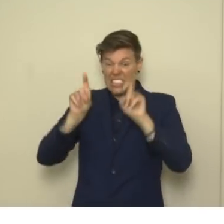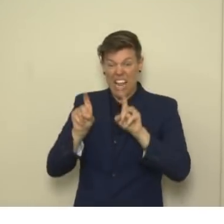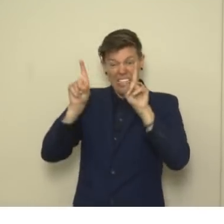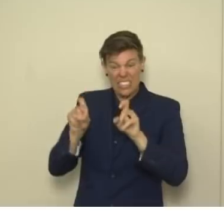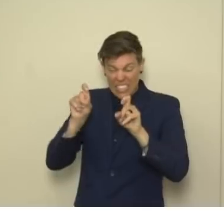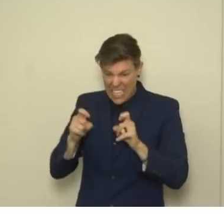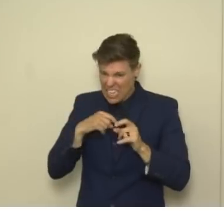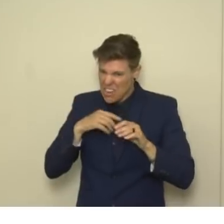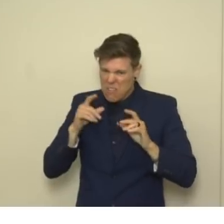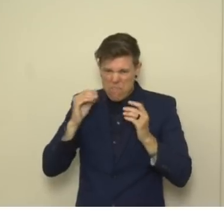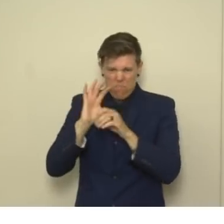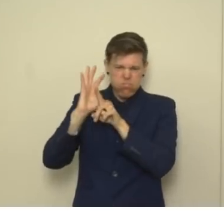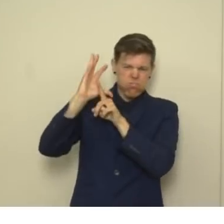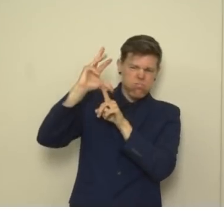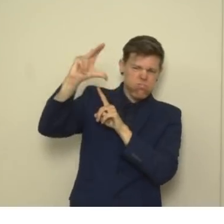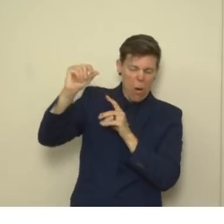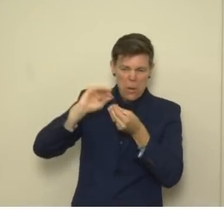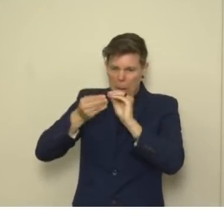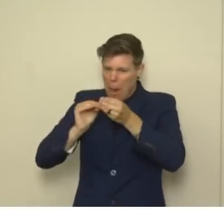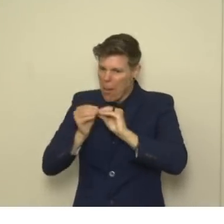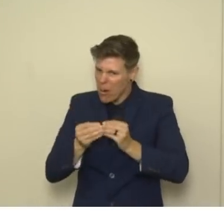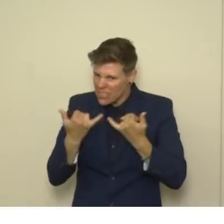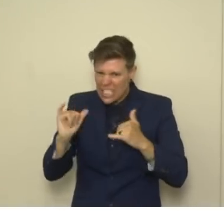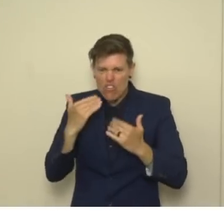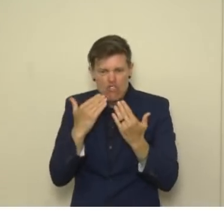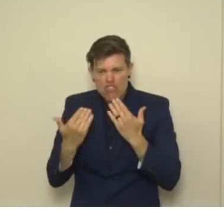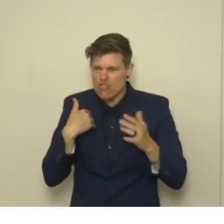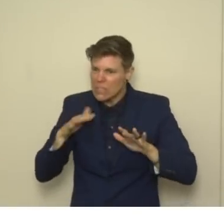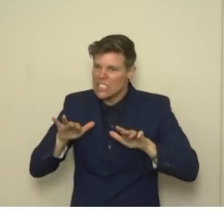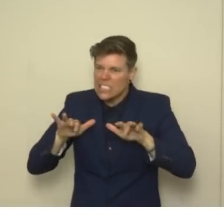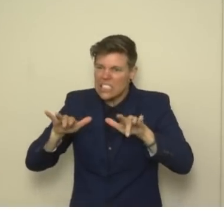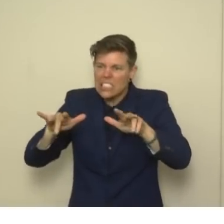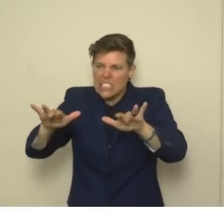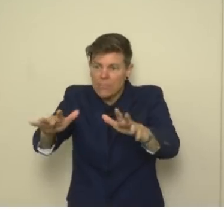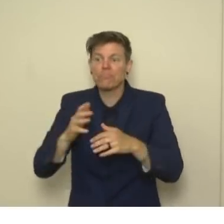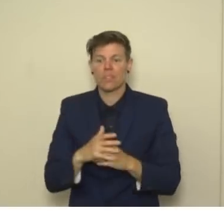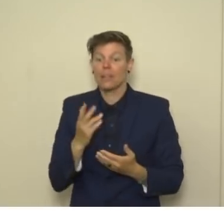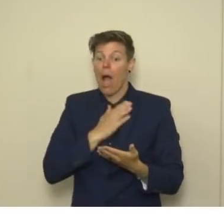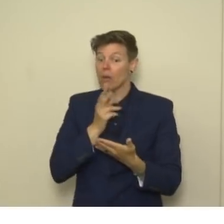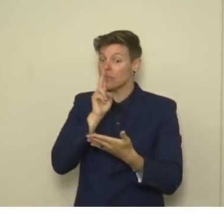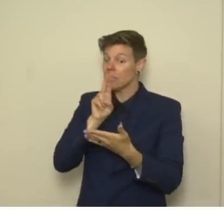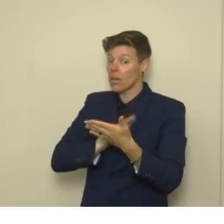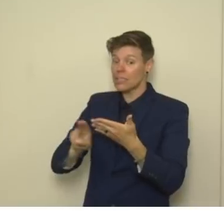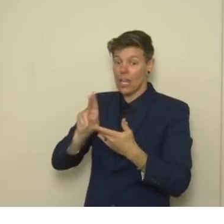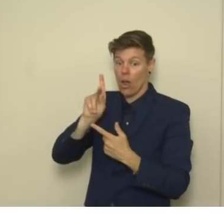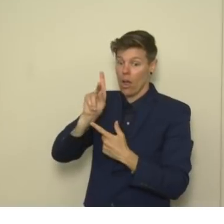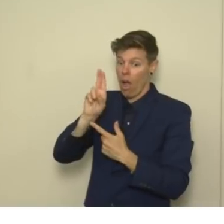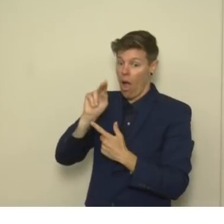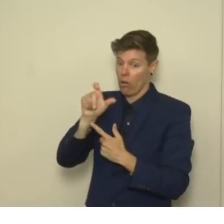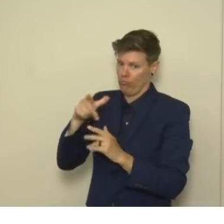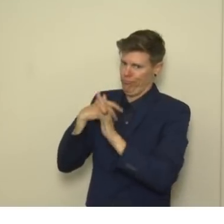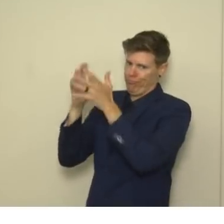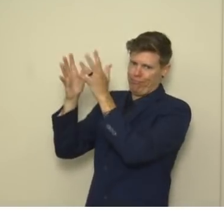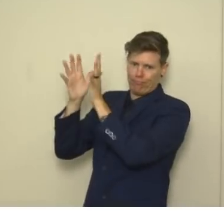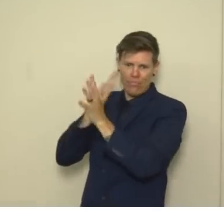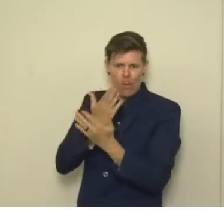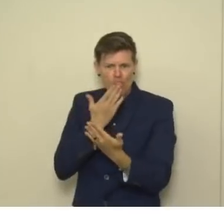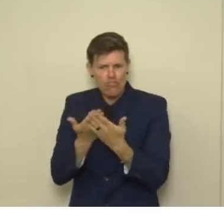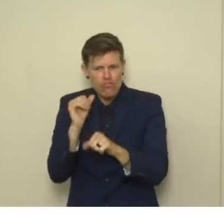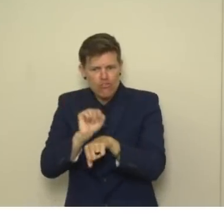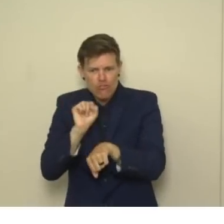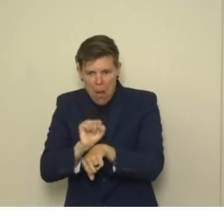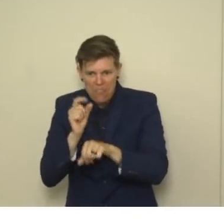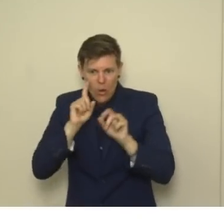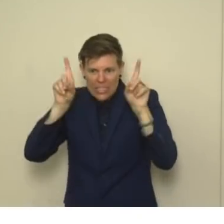Secretary Kunkel for making that work. It also would appear that most reporters have taken an accounting class, and if we can go to the next slide, I'm getting a ton